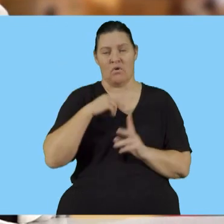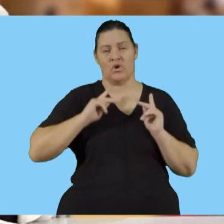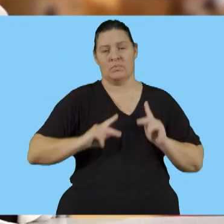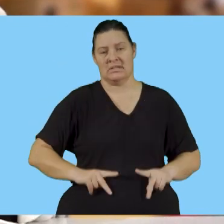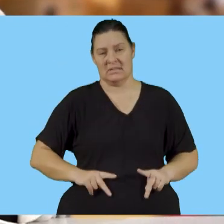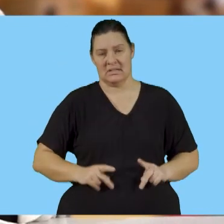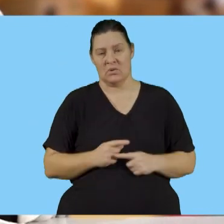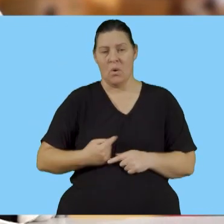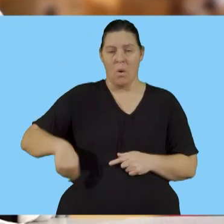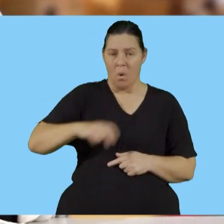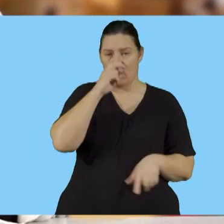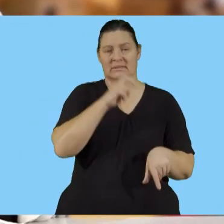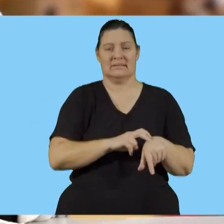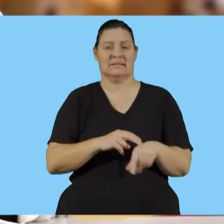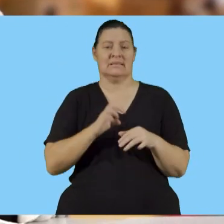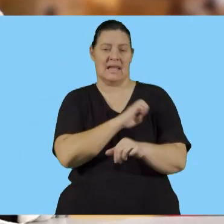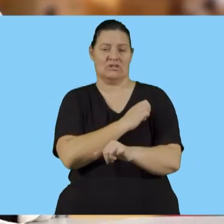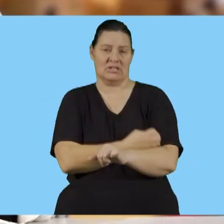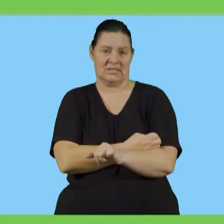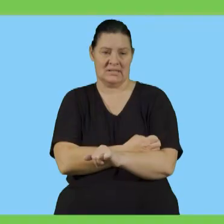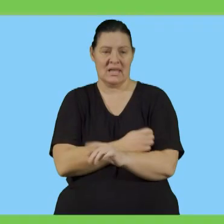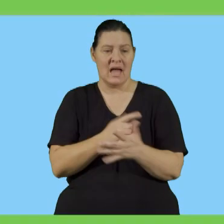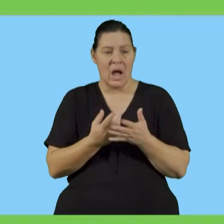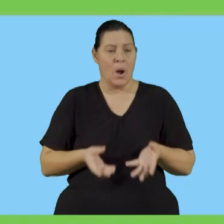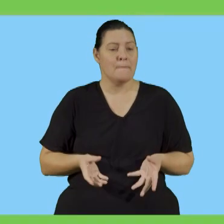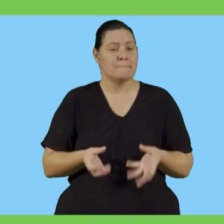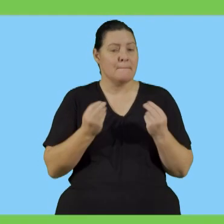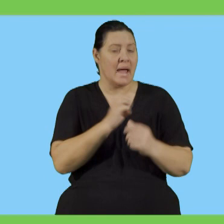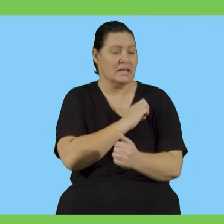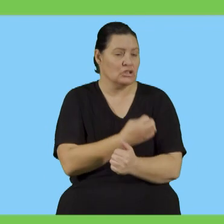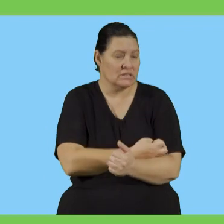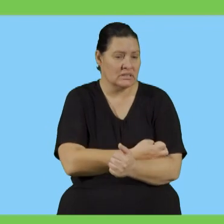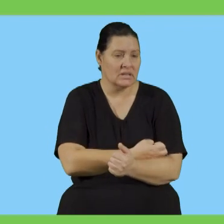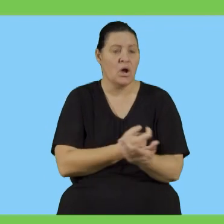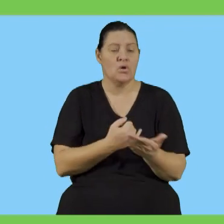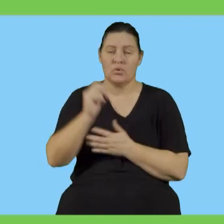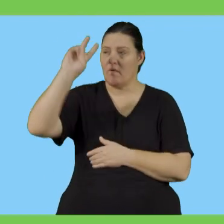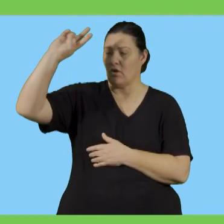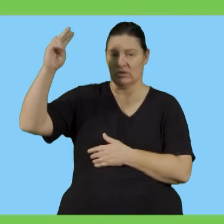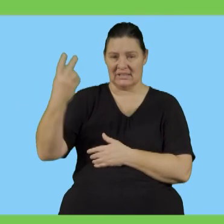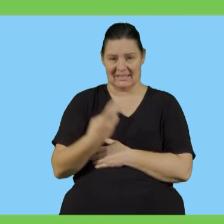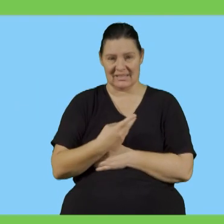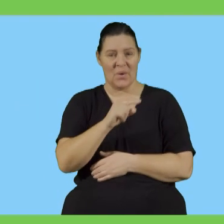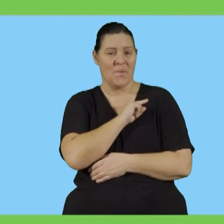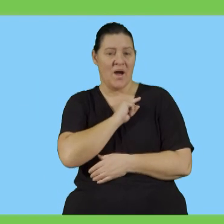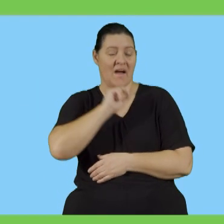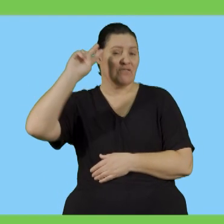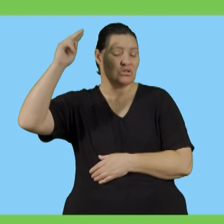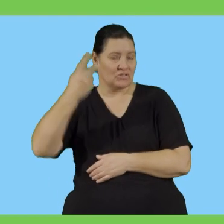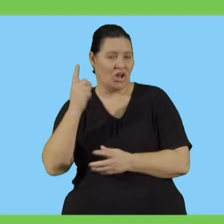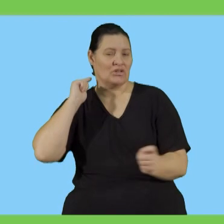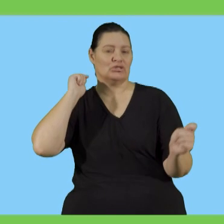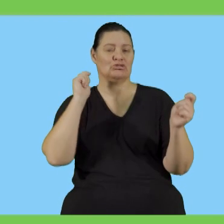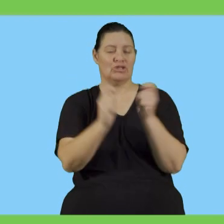humans, is that we all need energy. And then how do we get that energy? through photosynthesis, because